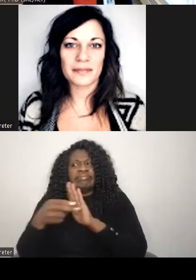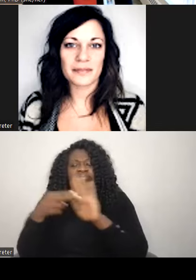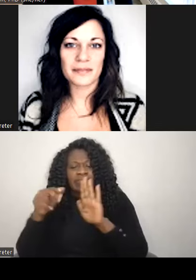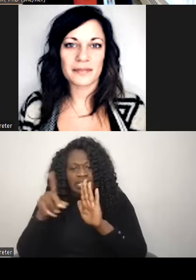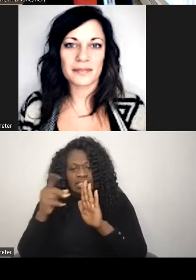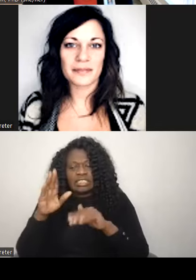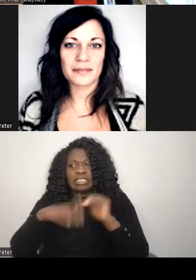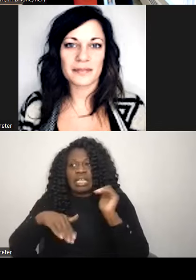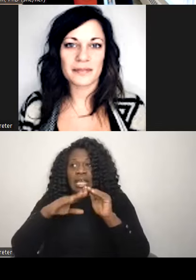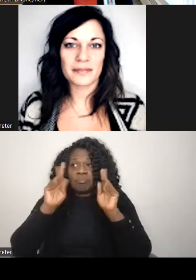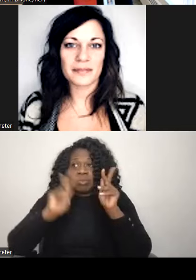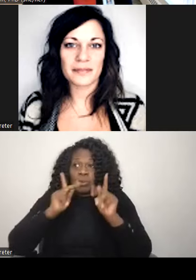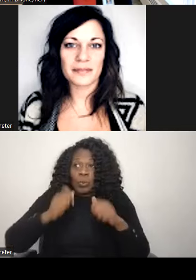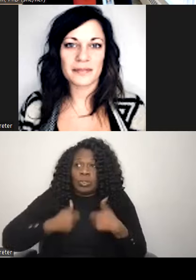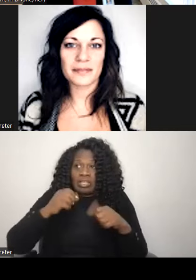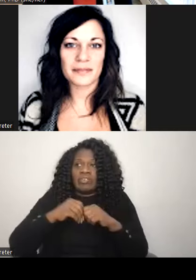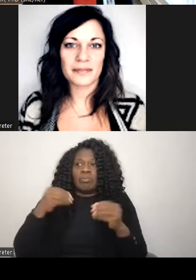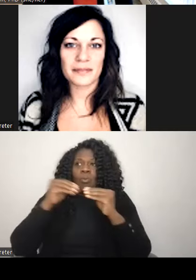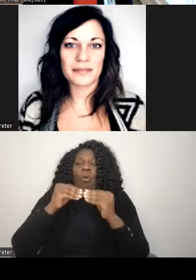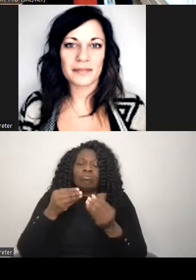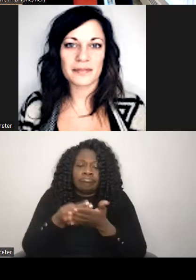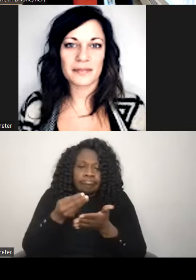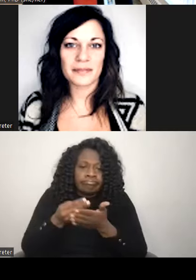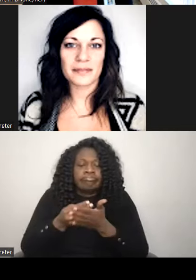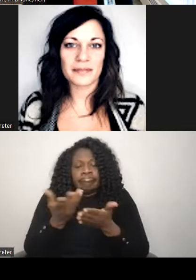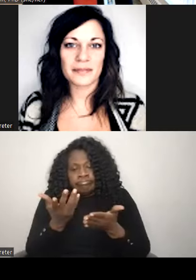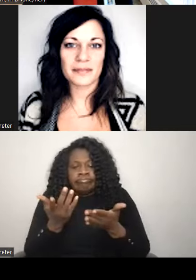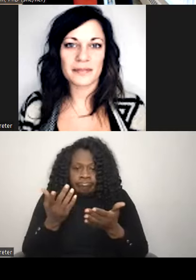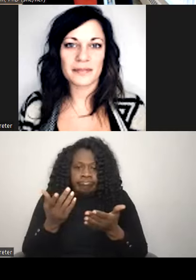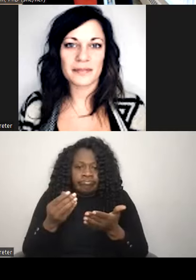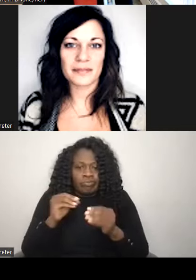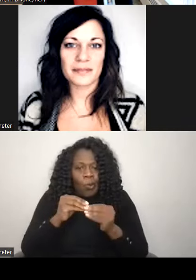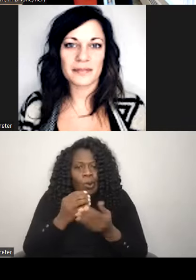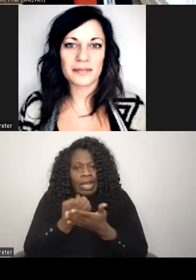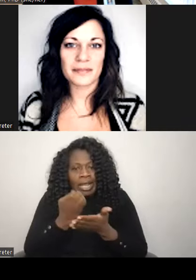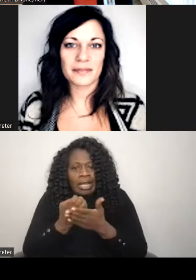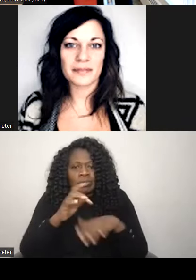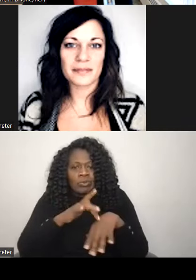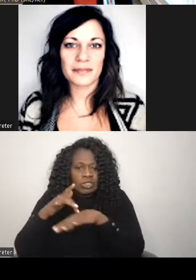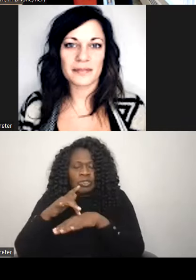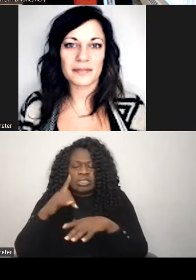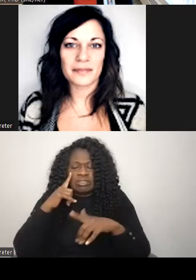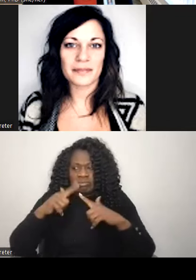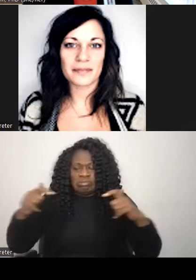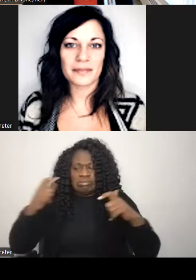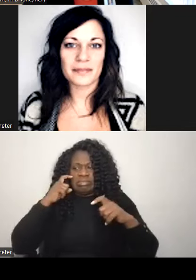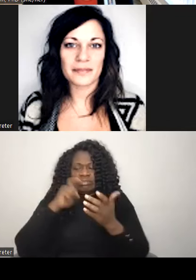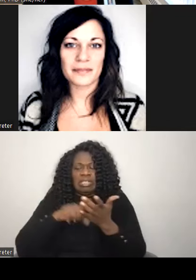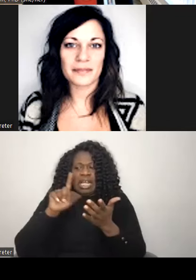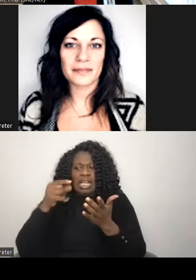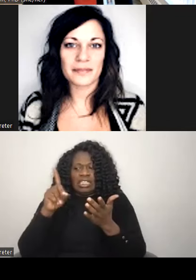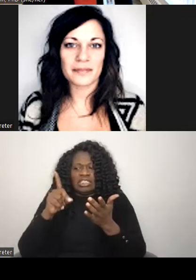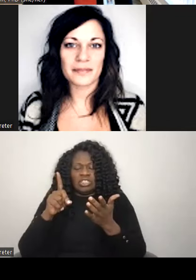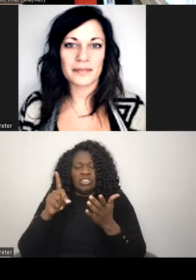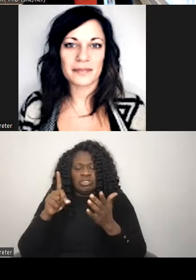than households that have more economic resources. So again, there's significant racial and economic disparities in ADHD